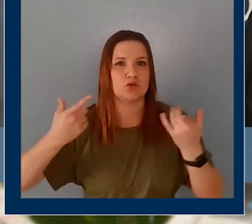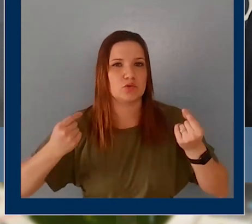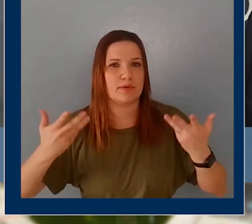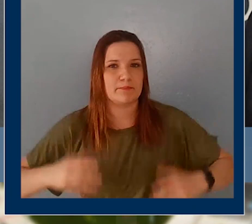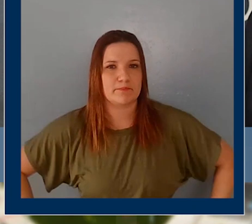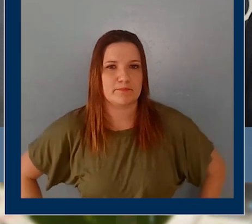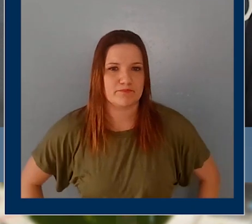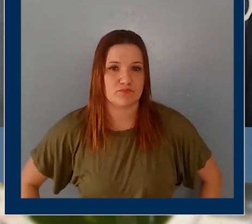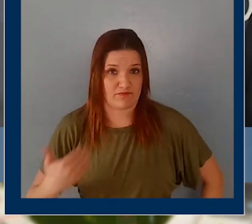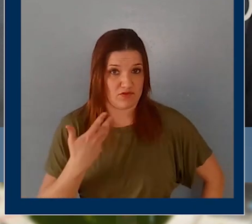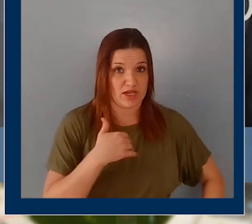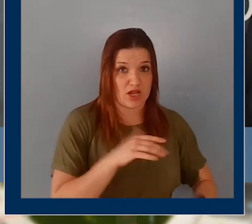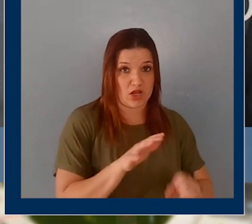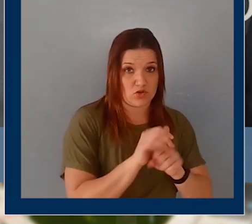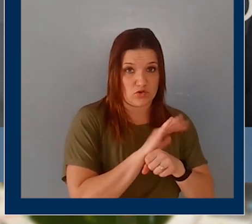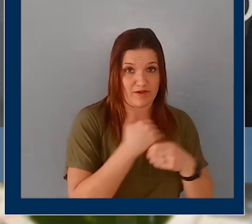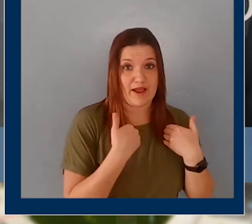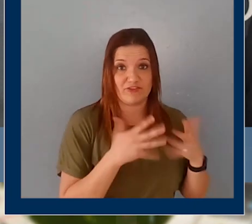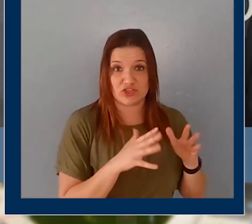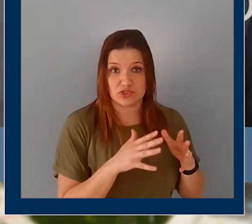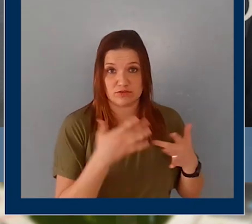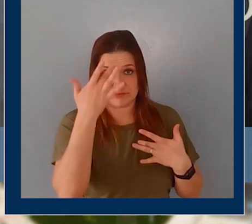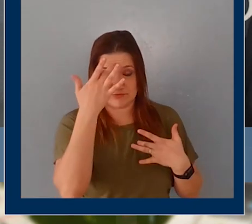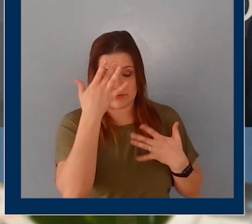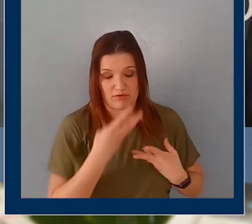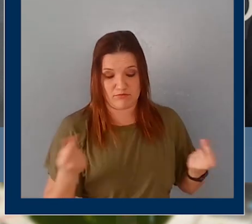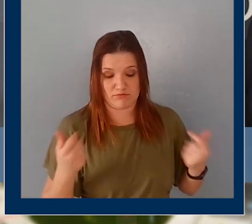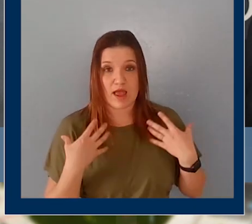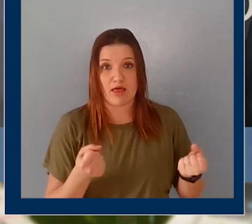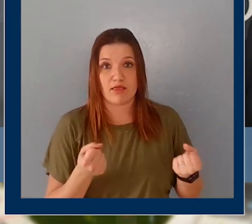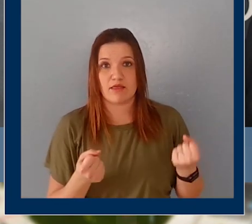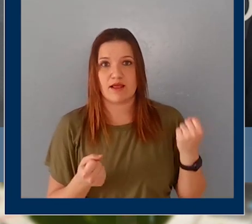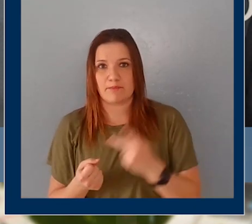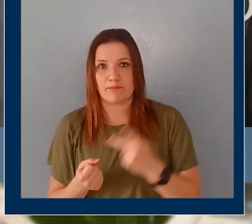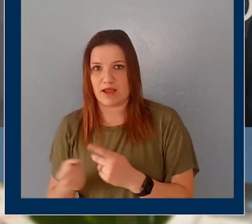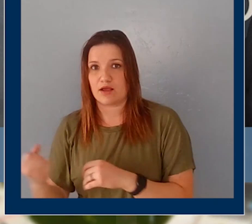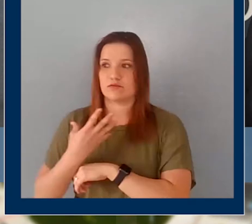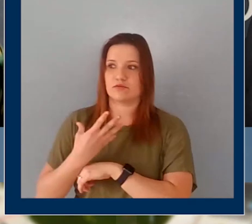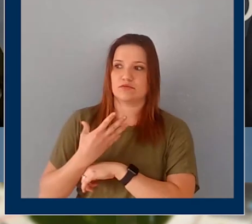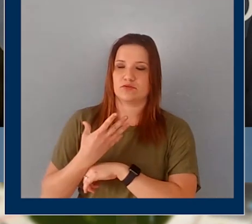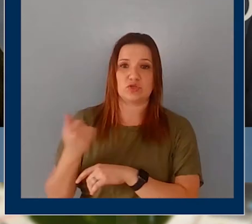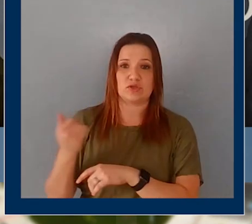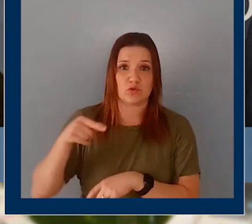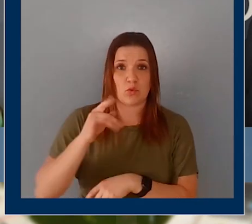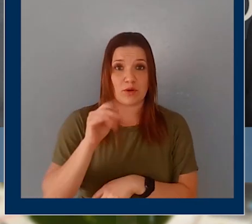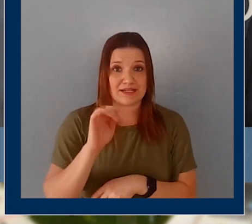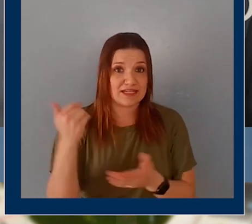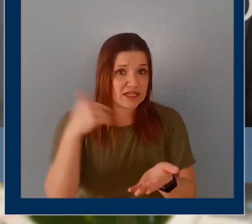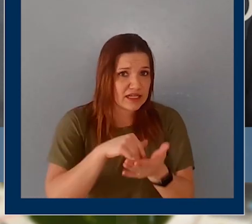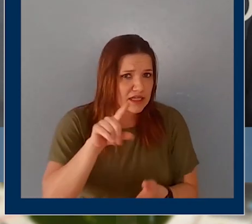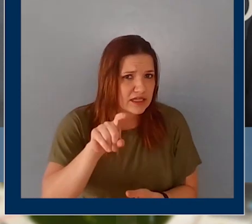If you had COVID and recovered within the last 90 days and then have